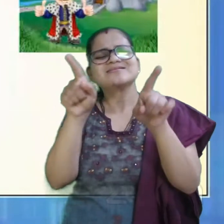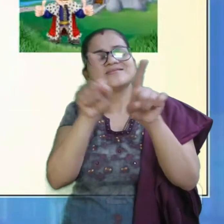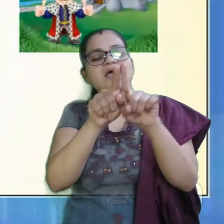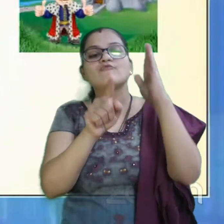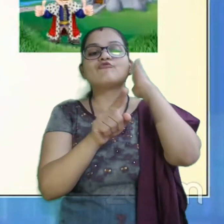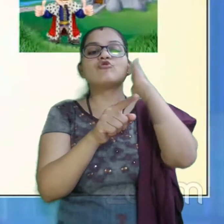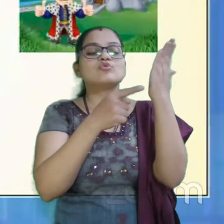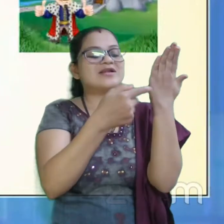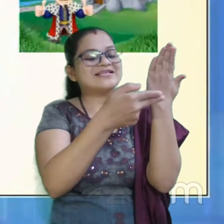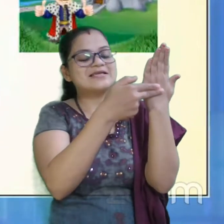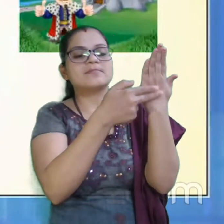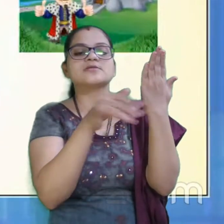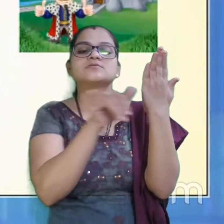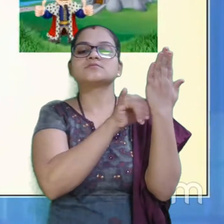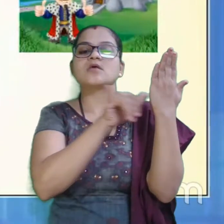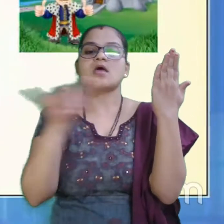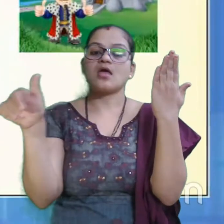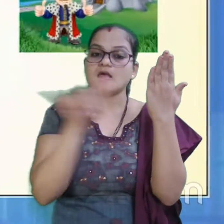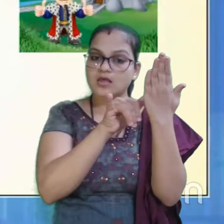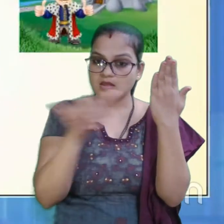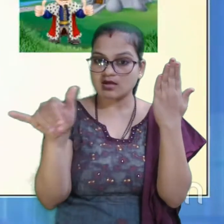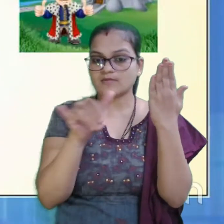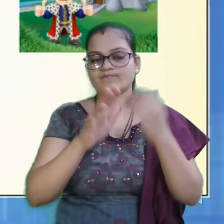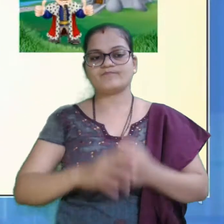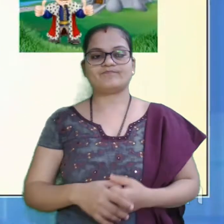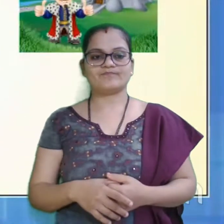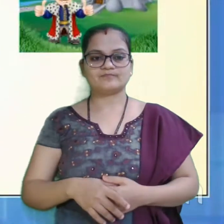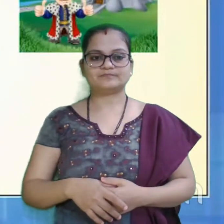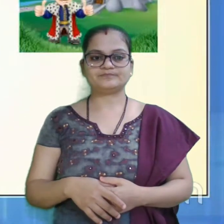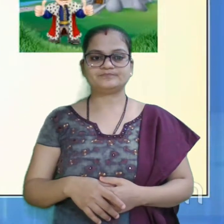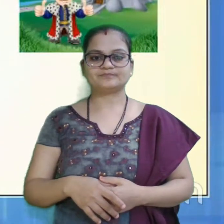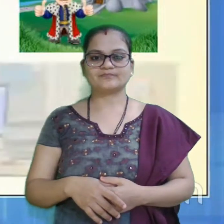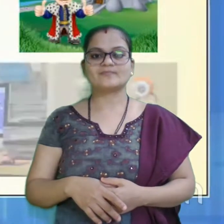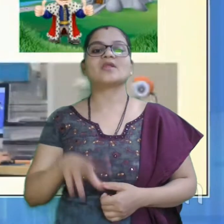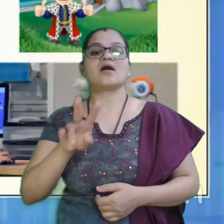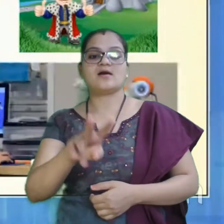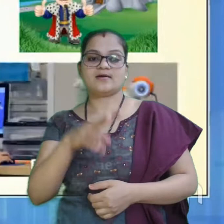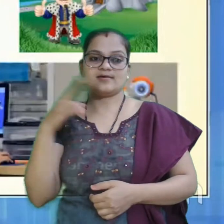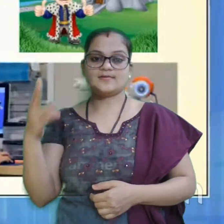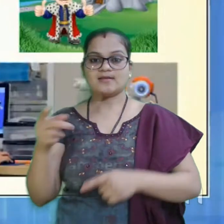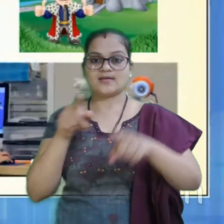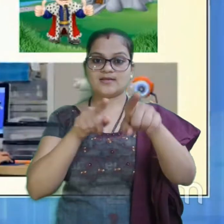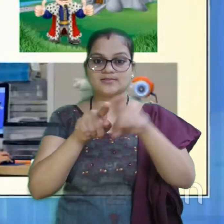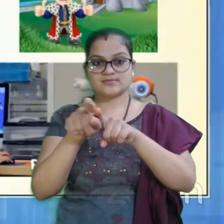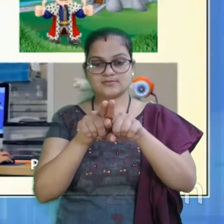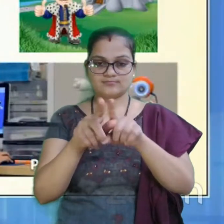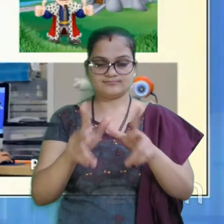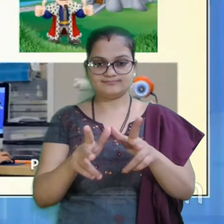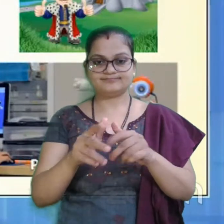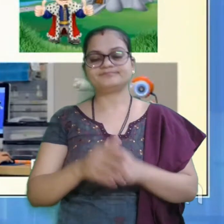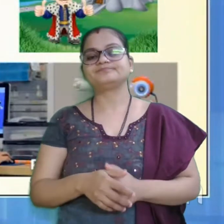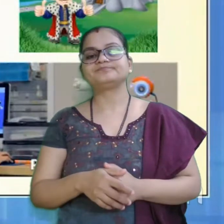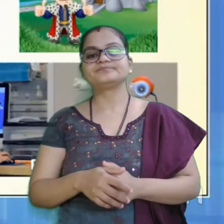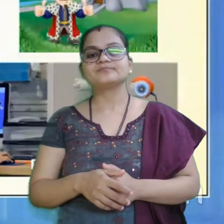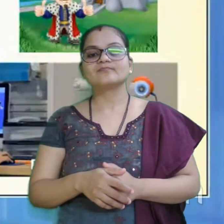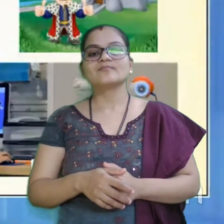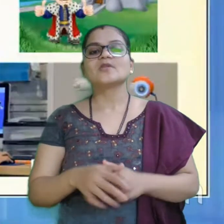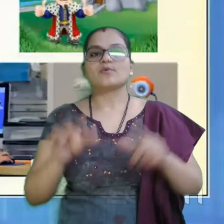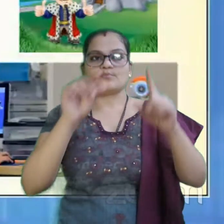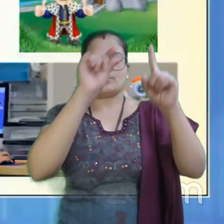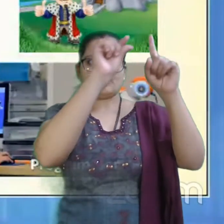just like a SIM card in this body, which you may call like a mobile phone. Then we have another